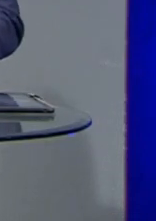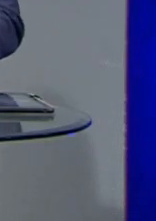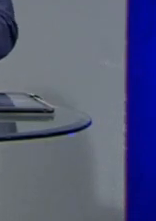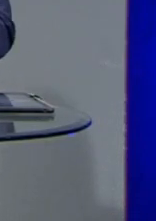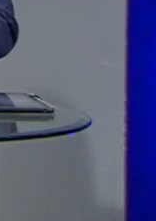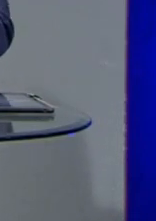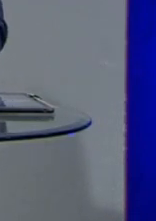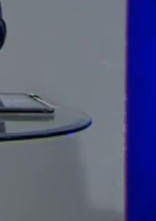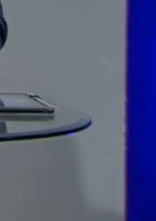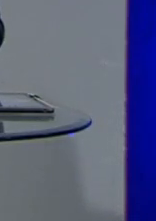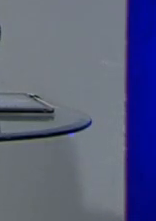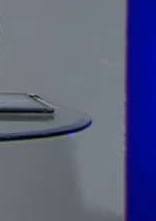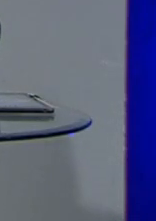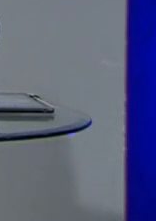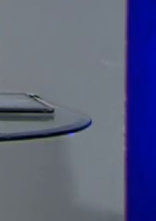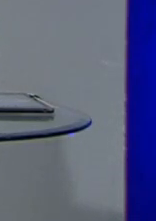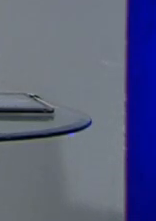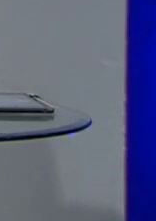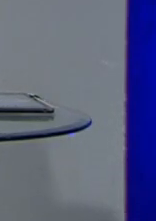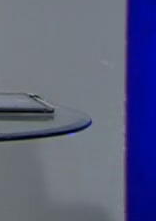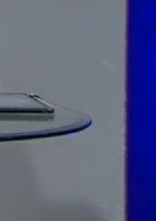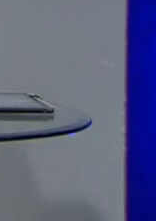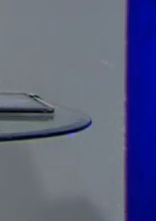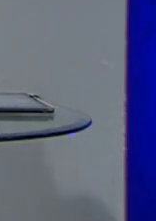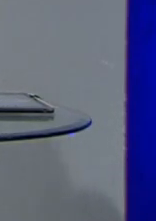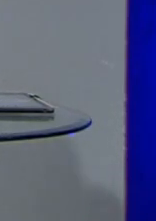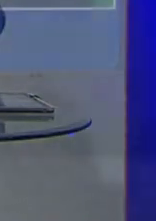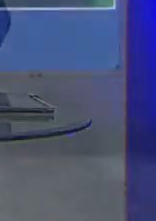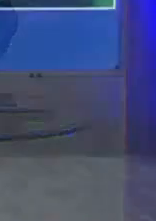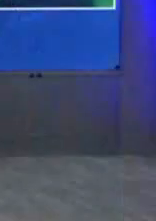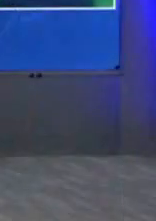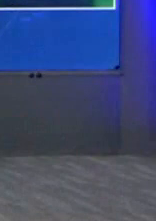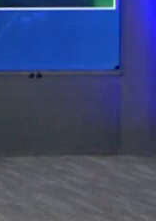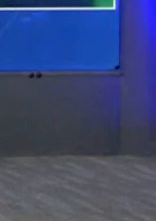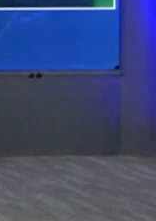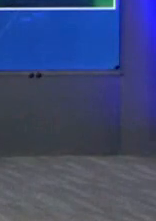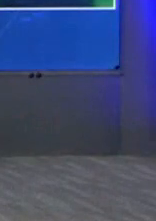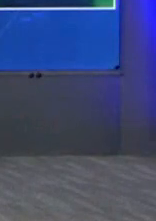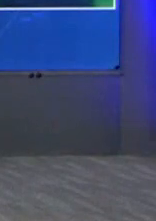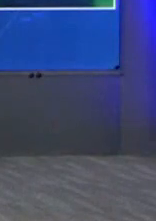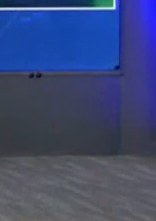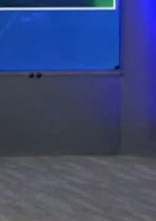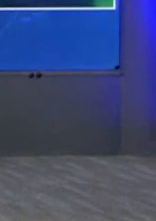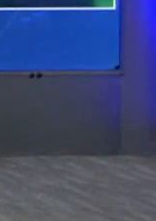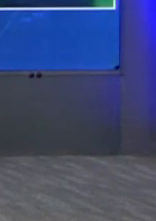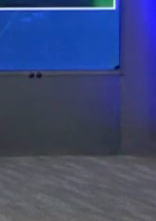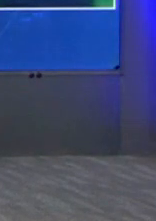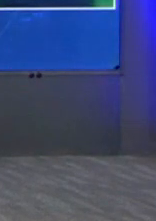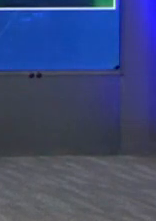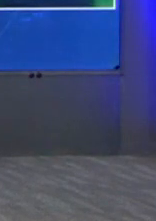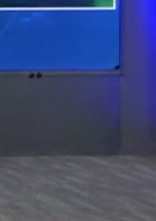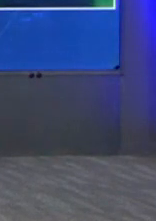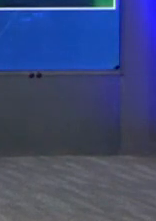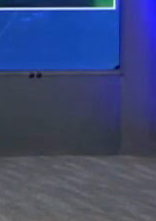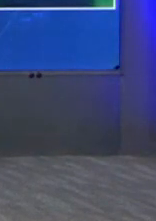Board, PanSALB, and sign language interpreter Fortune Madlala.